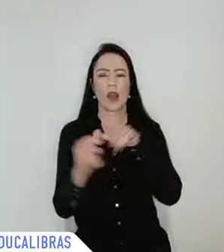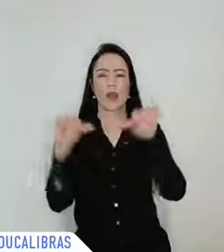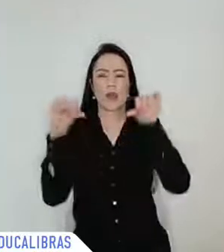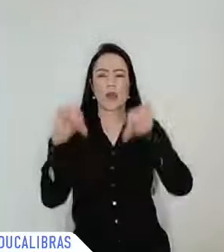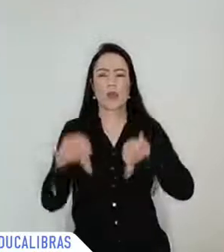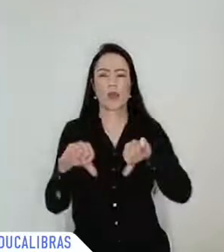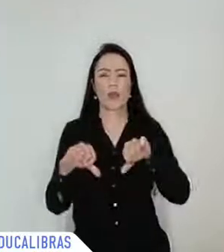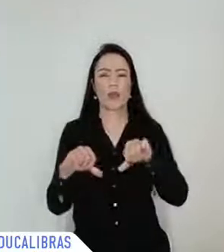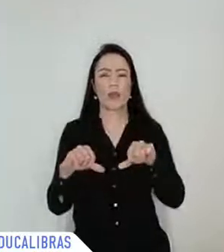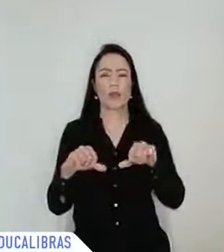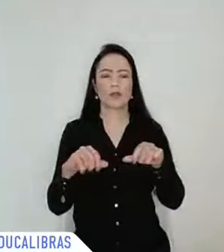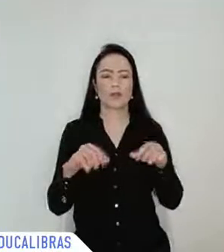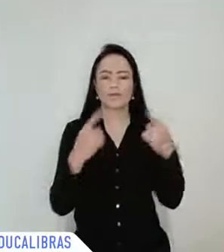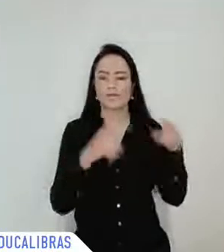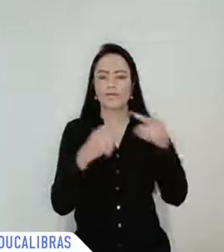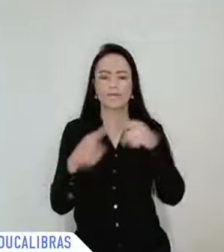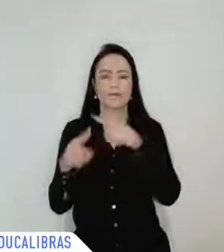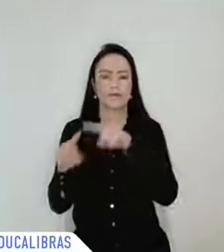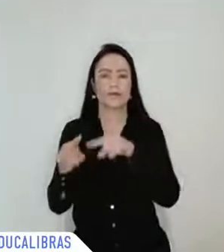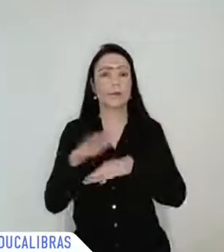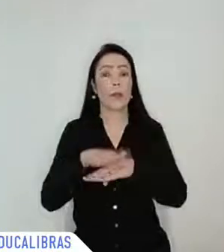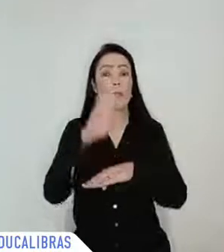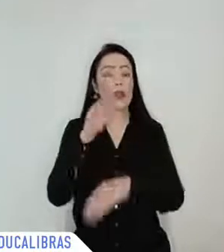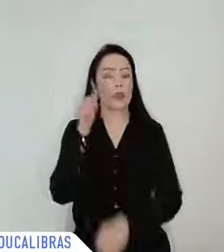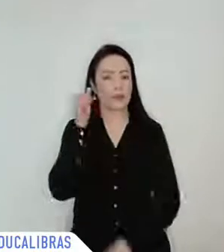internalized by the followers of the president.